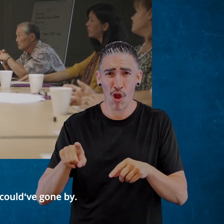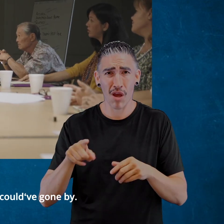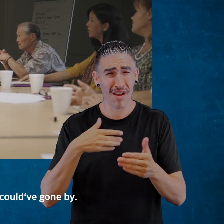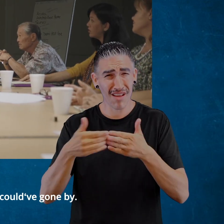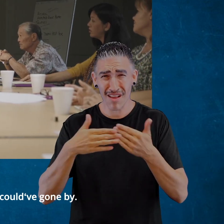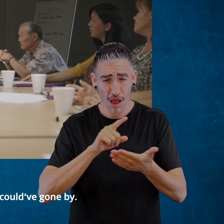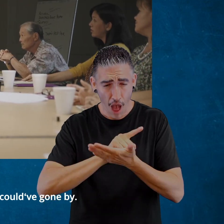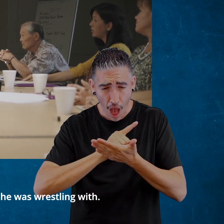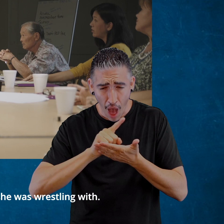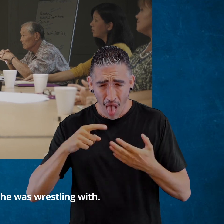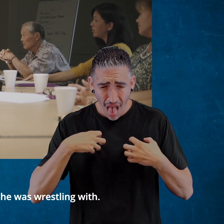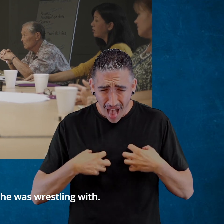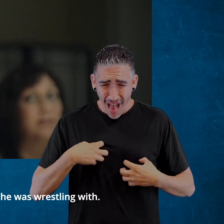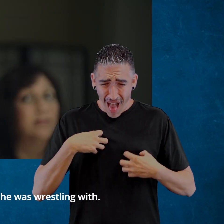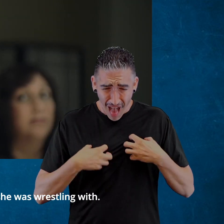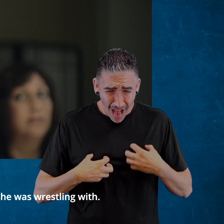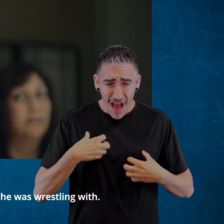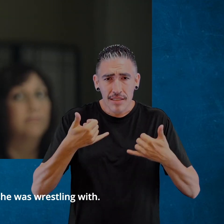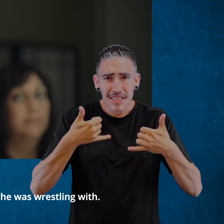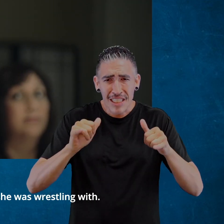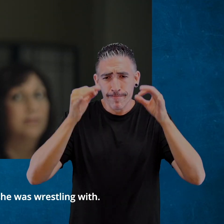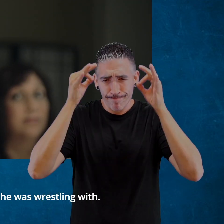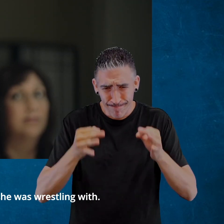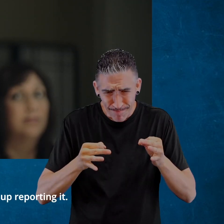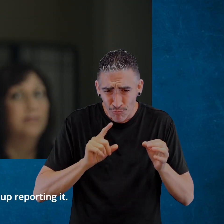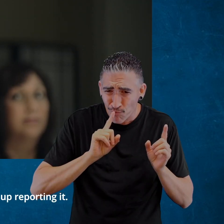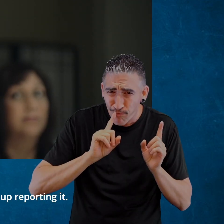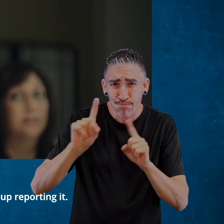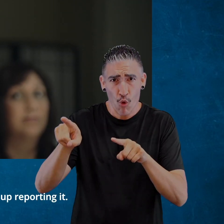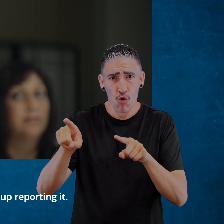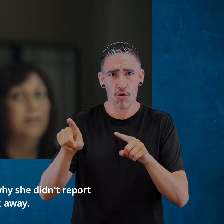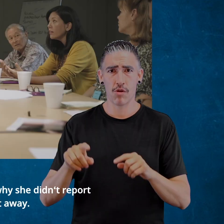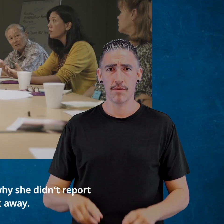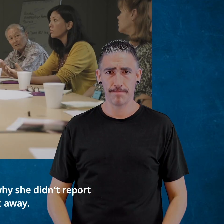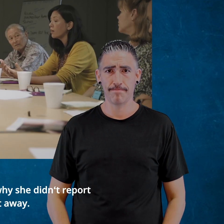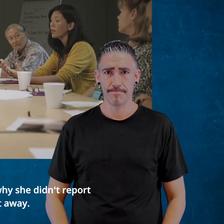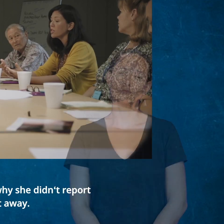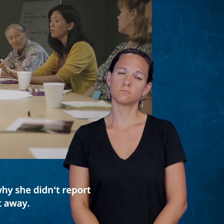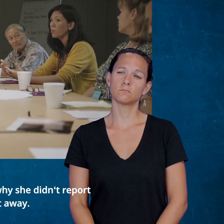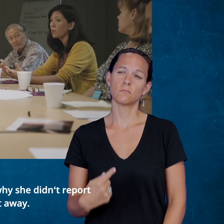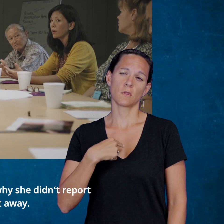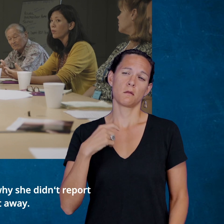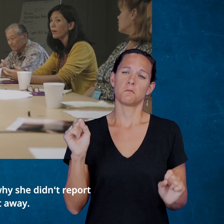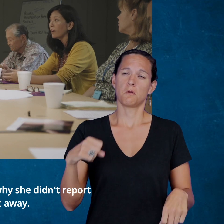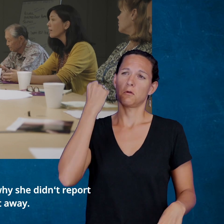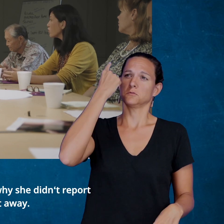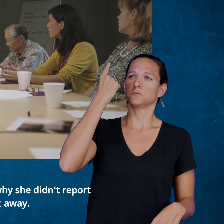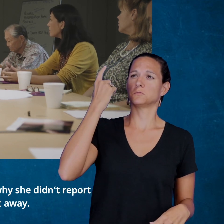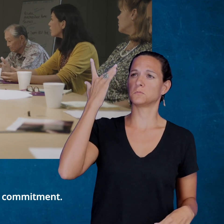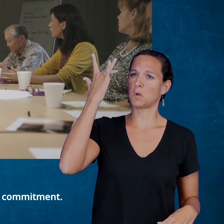couple days might have gone by. We don't know what she was wrestling with, but she ended up reporting it. I can understand why she didn't report right